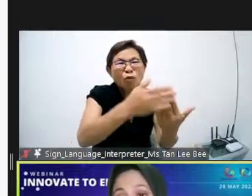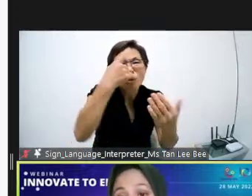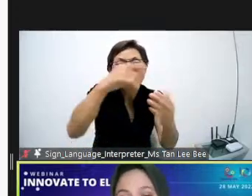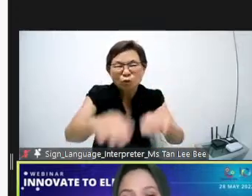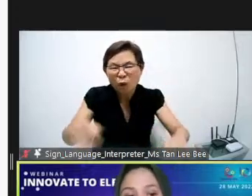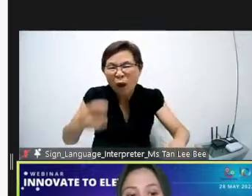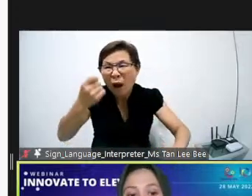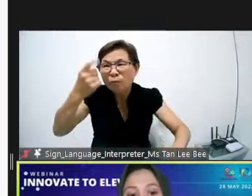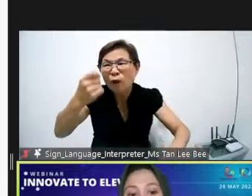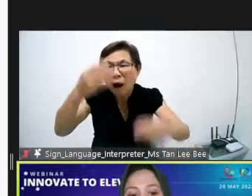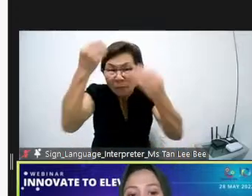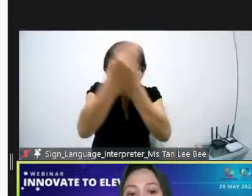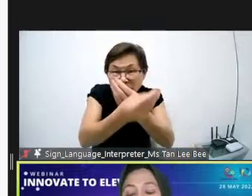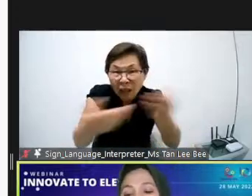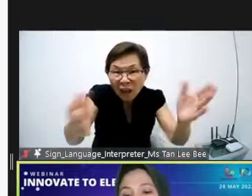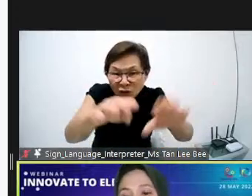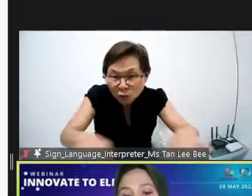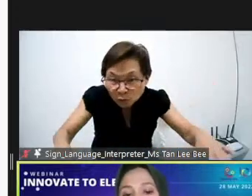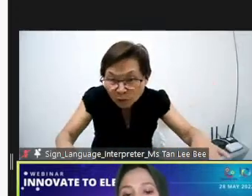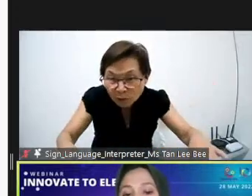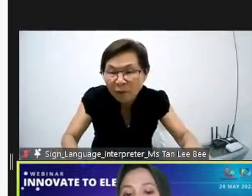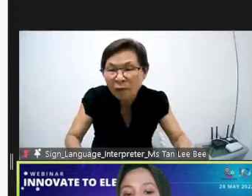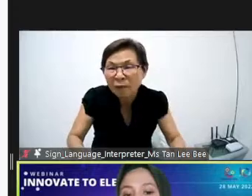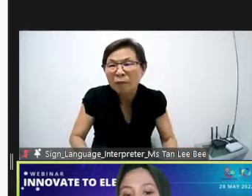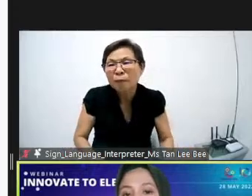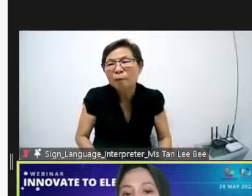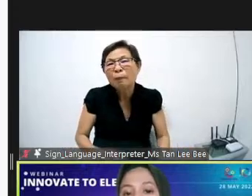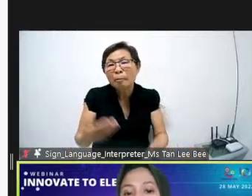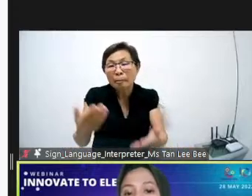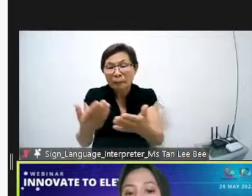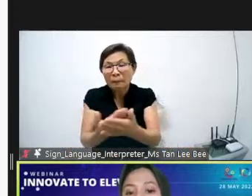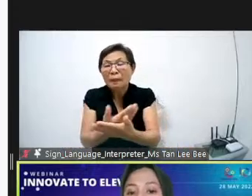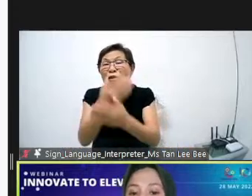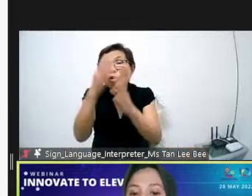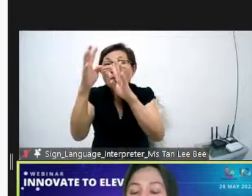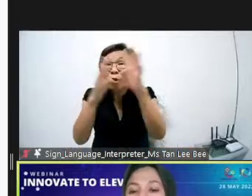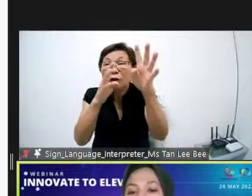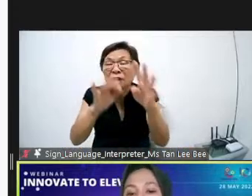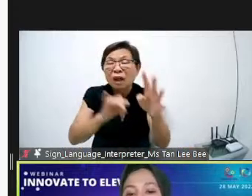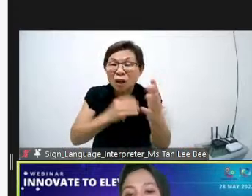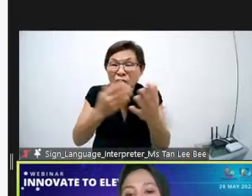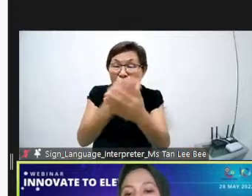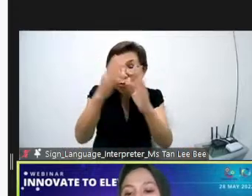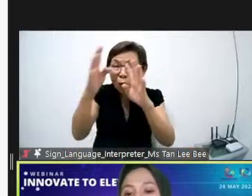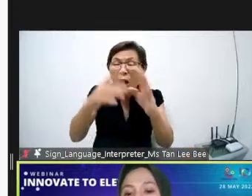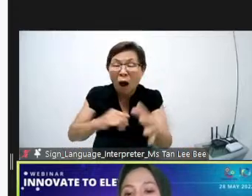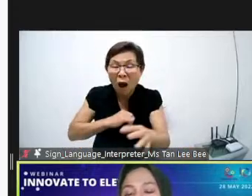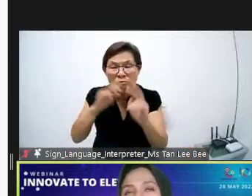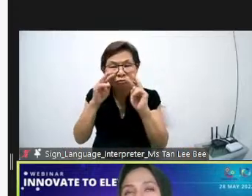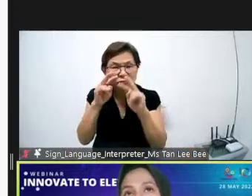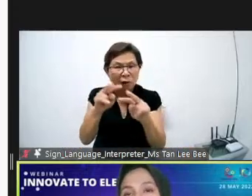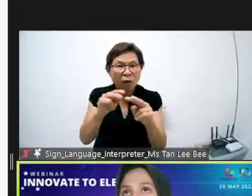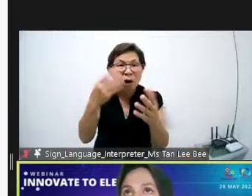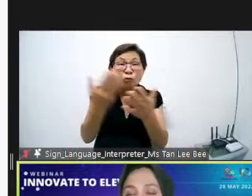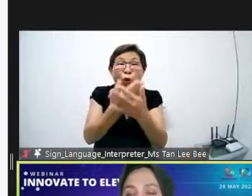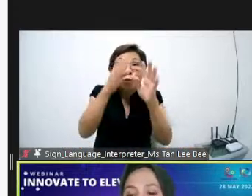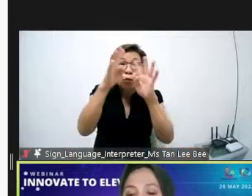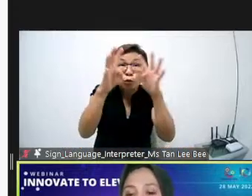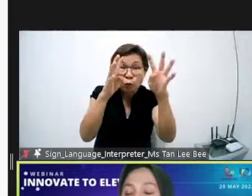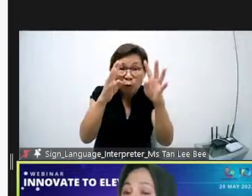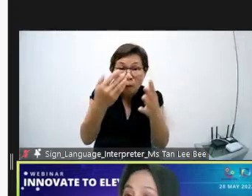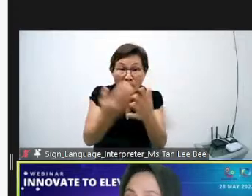I convey. Because to carry out an innovation, I previously observed that